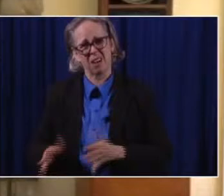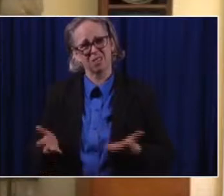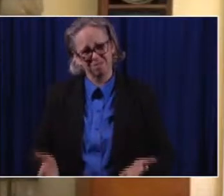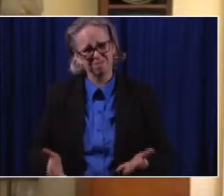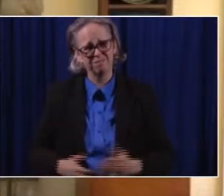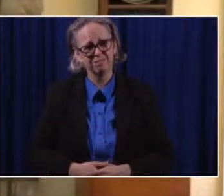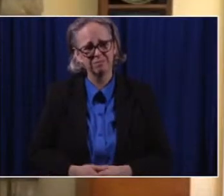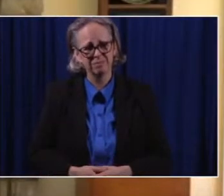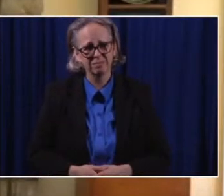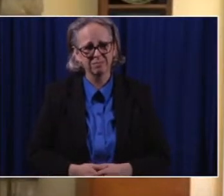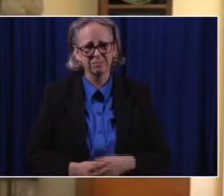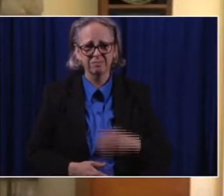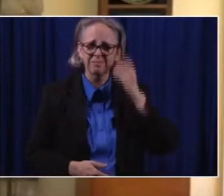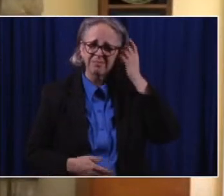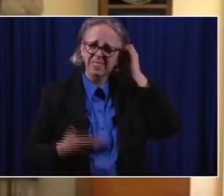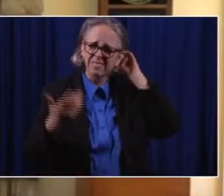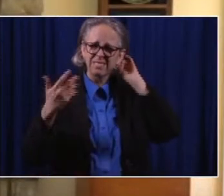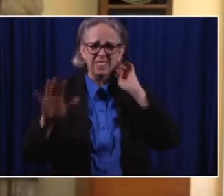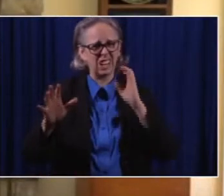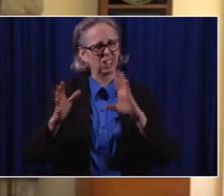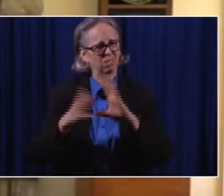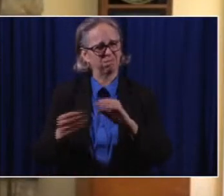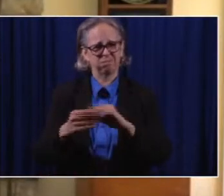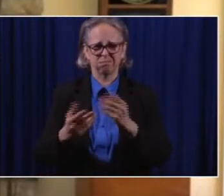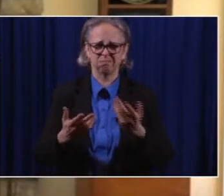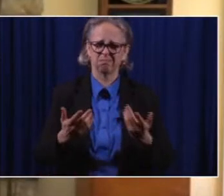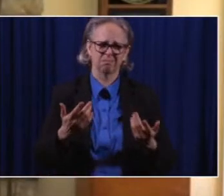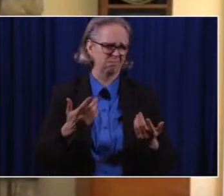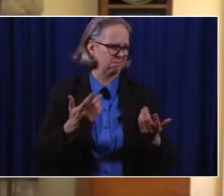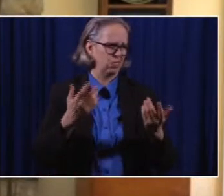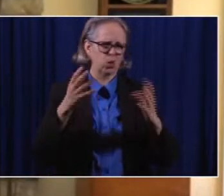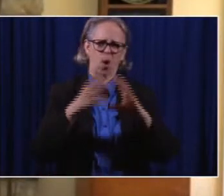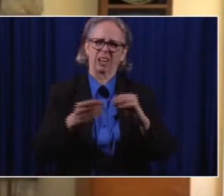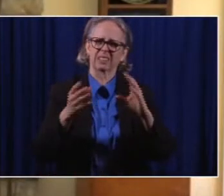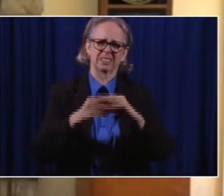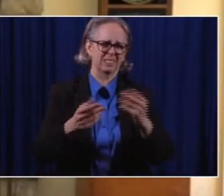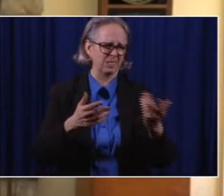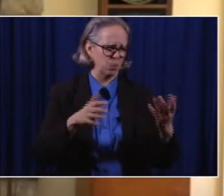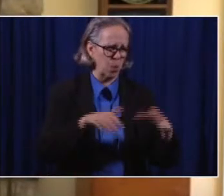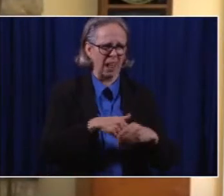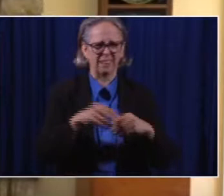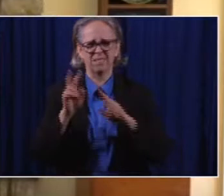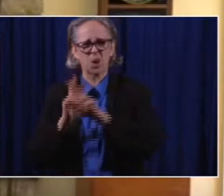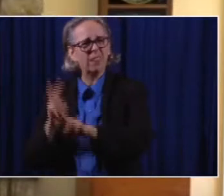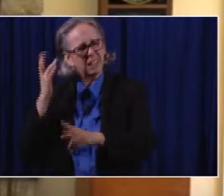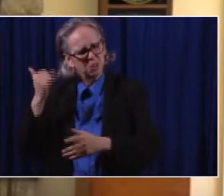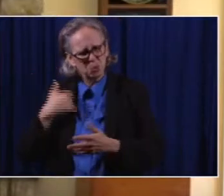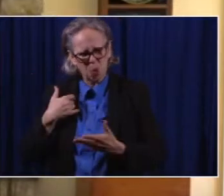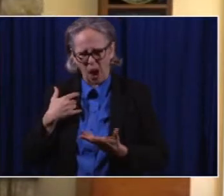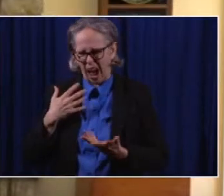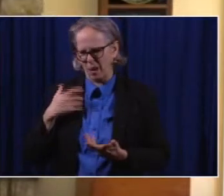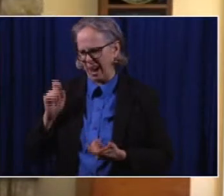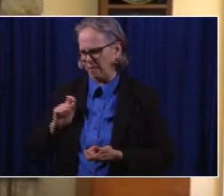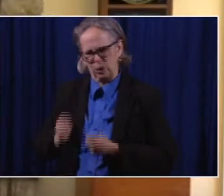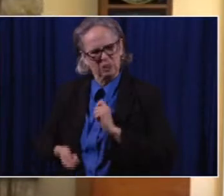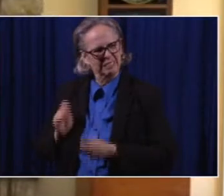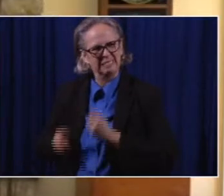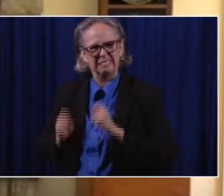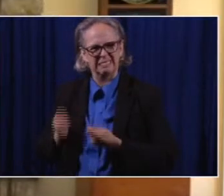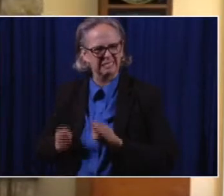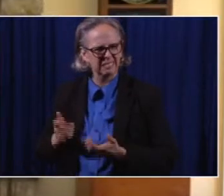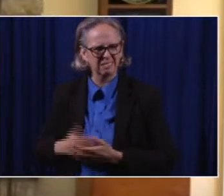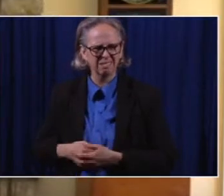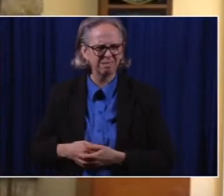and funerals, and we're doing something about that. I think I've talked a lot about people coming together in informal